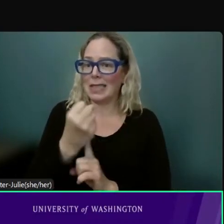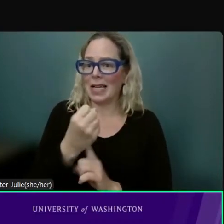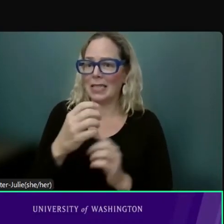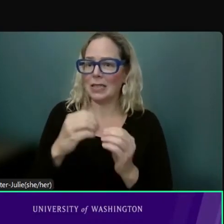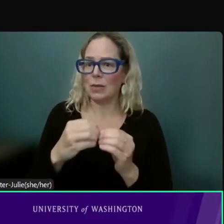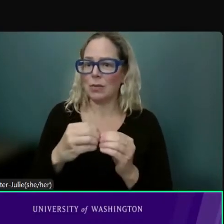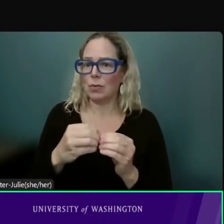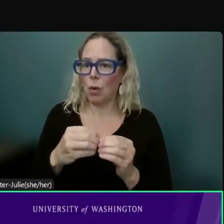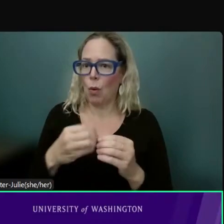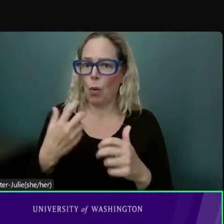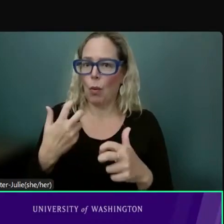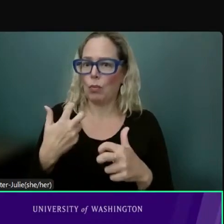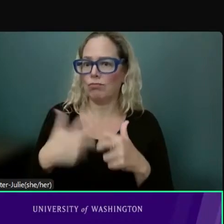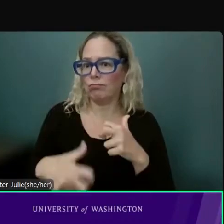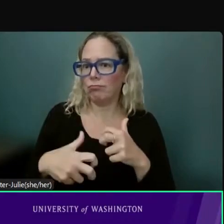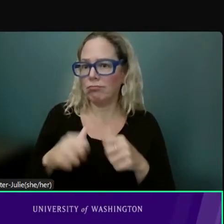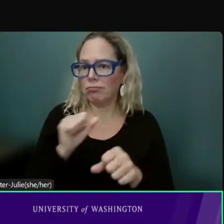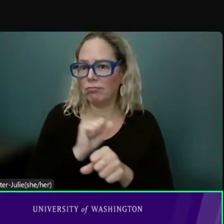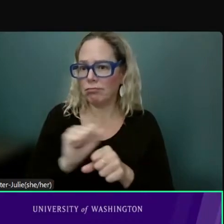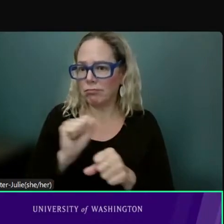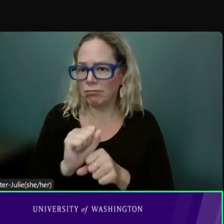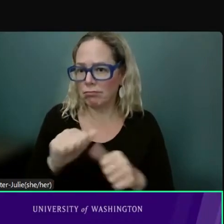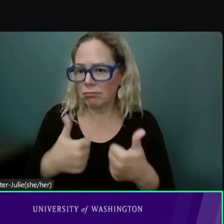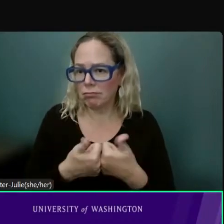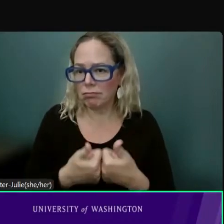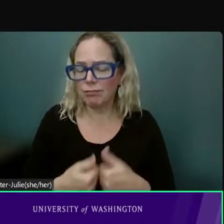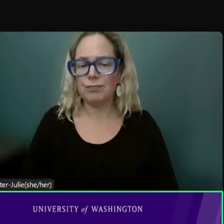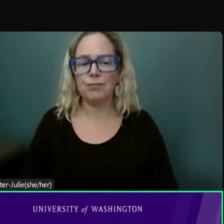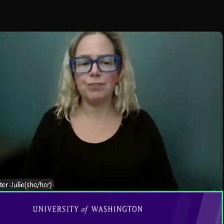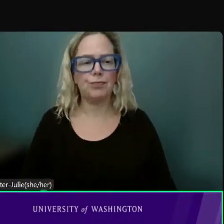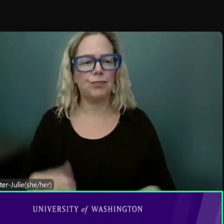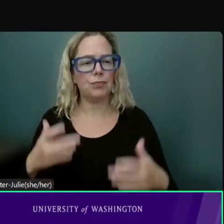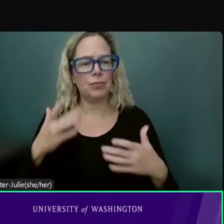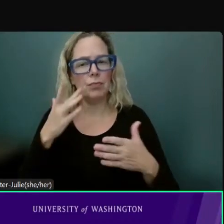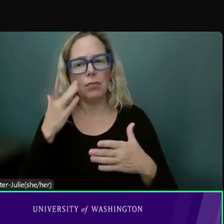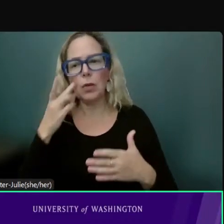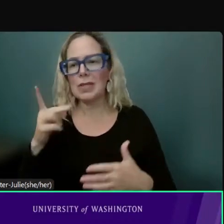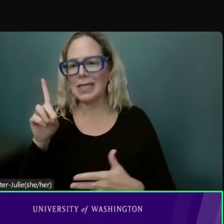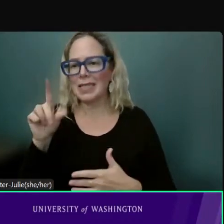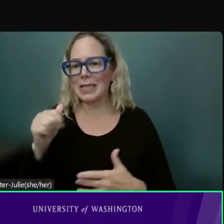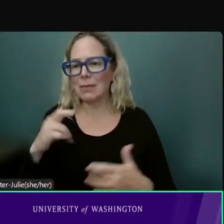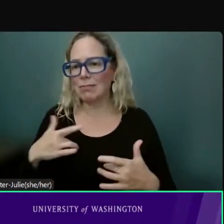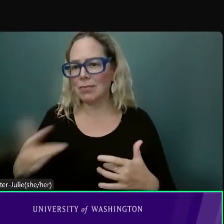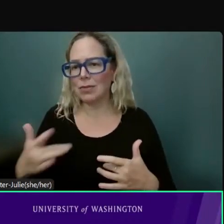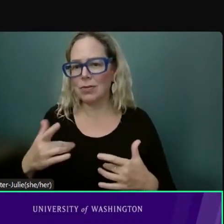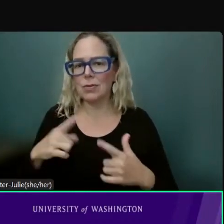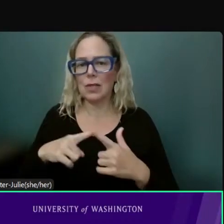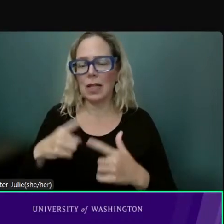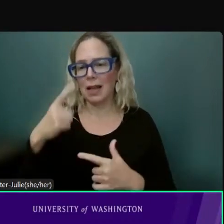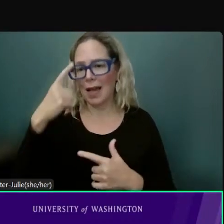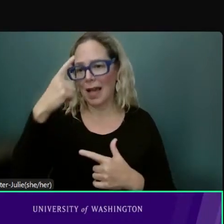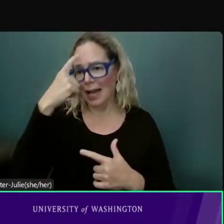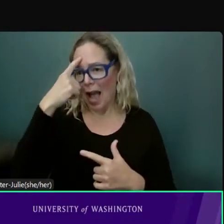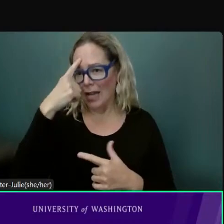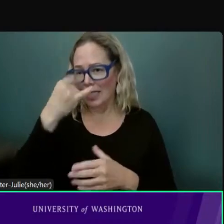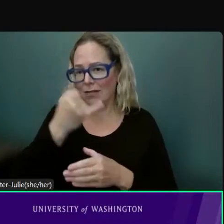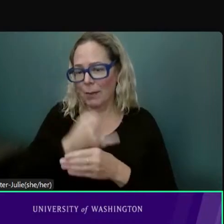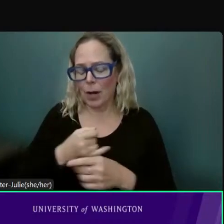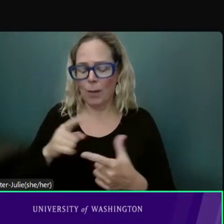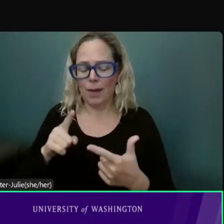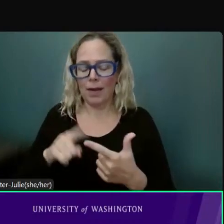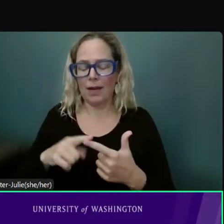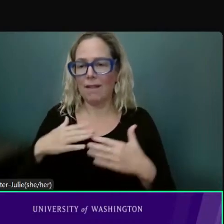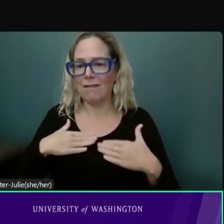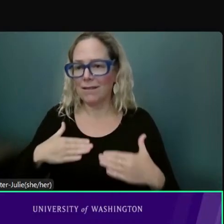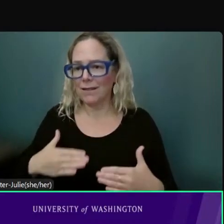looked at disability type, most prevalent types of disabilities were cognitive impairment and physical impairment, and this was